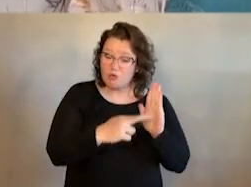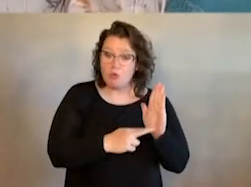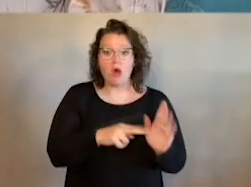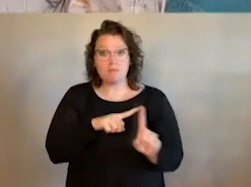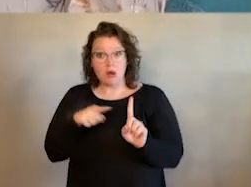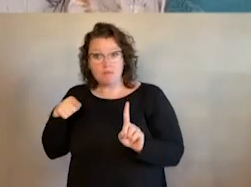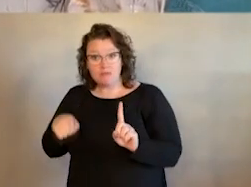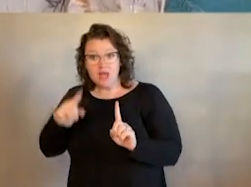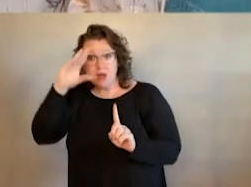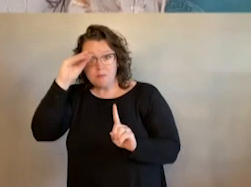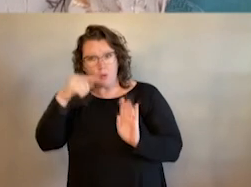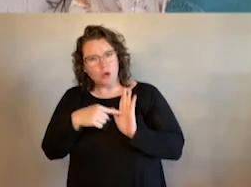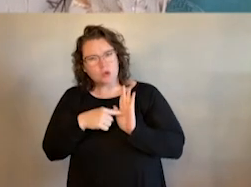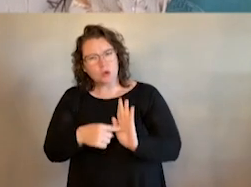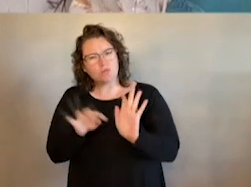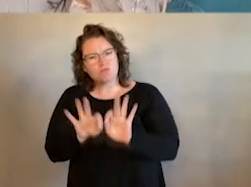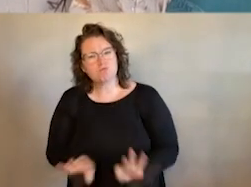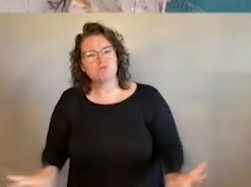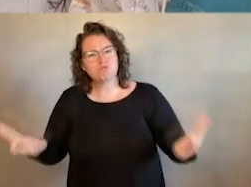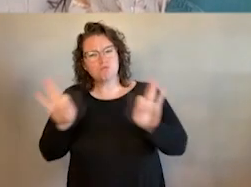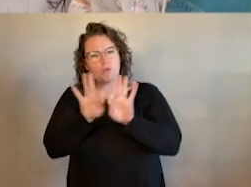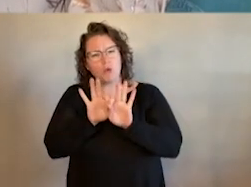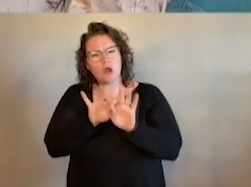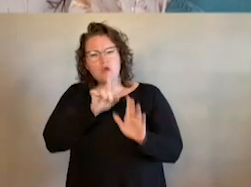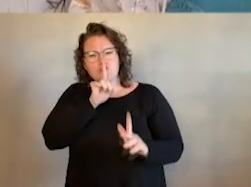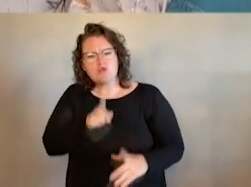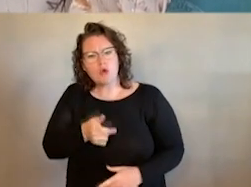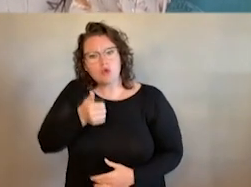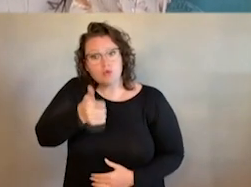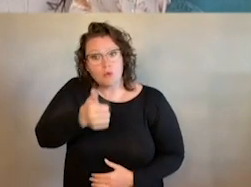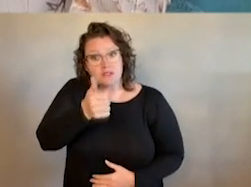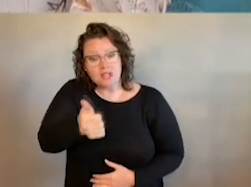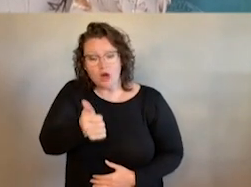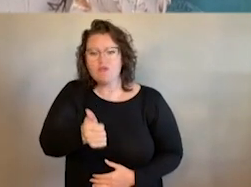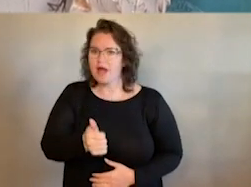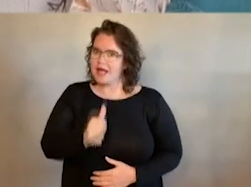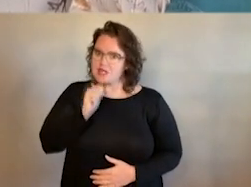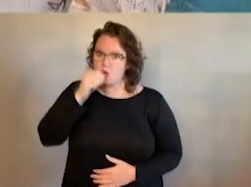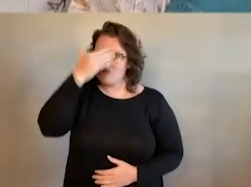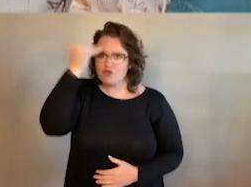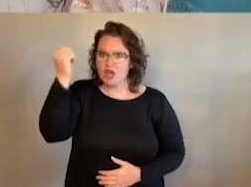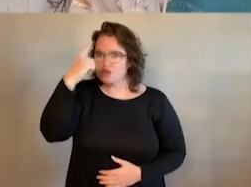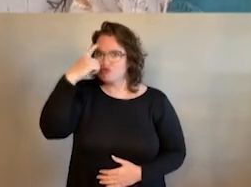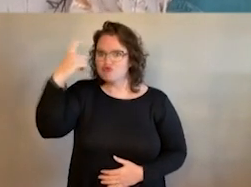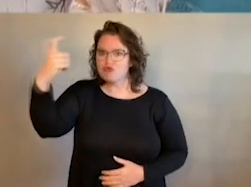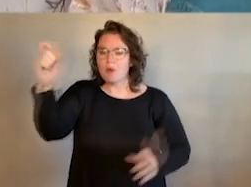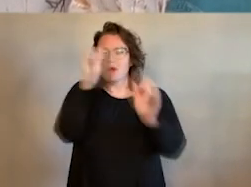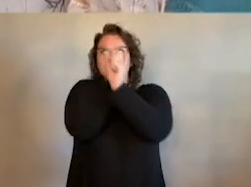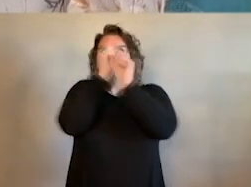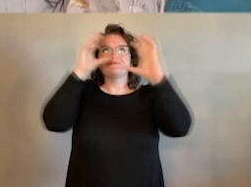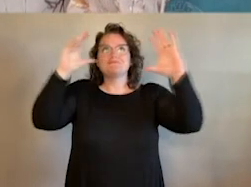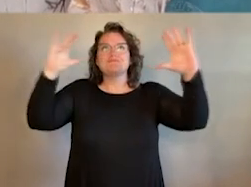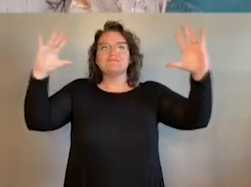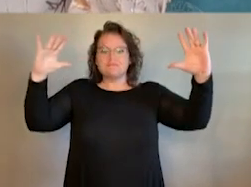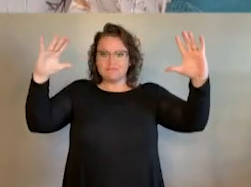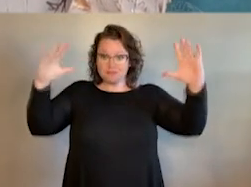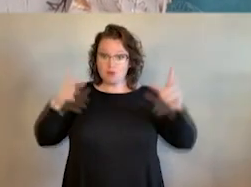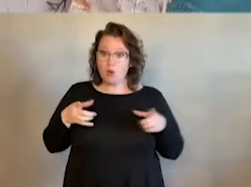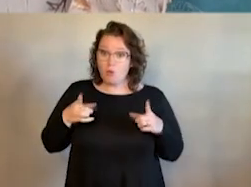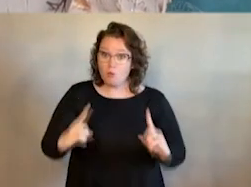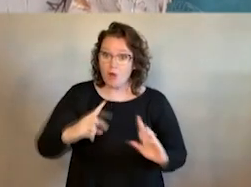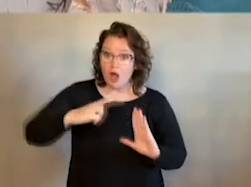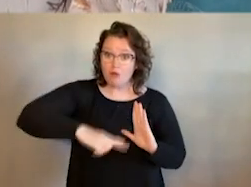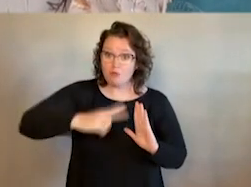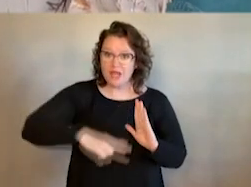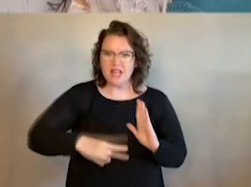boy explains how important it is to stay true to who you are and to never forget to dream big. As we read this story, I would like for you